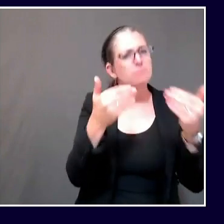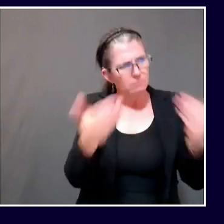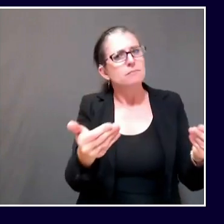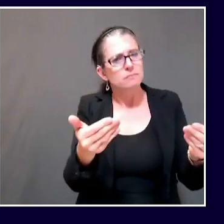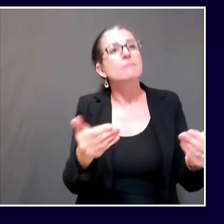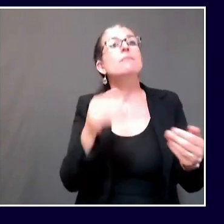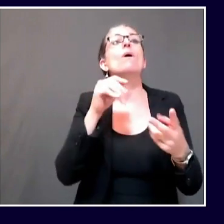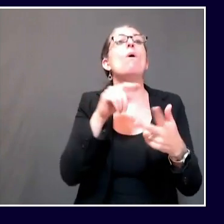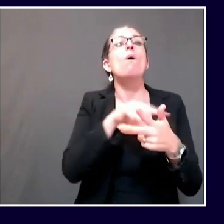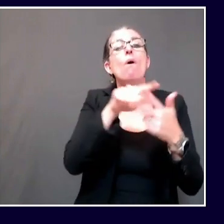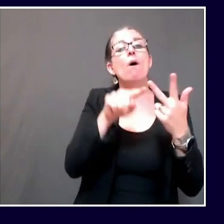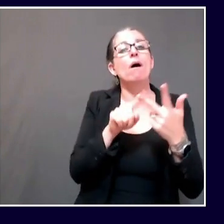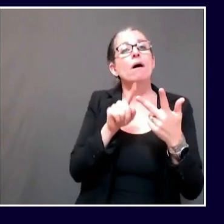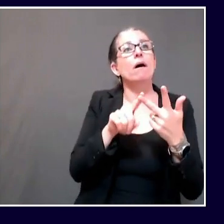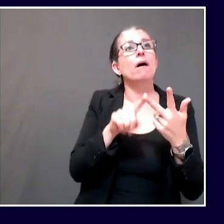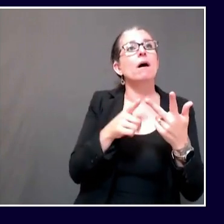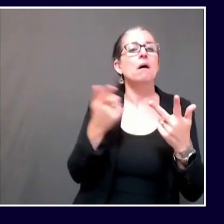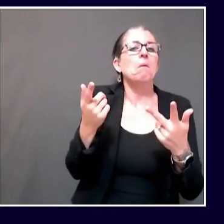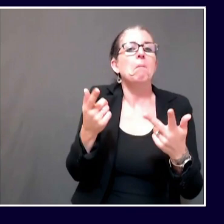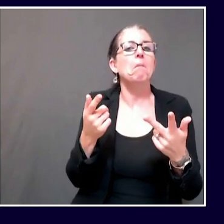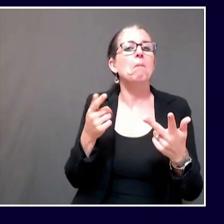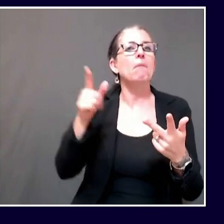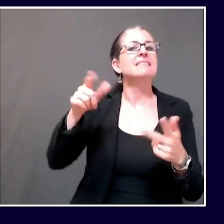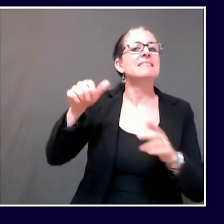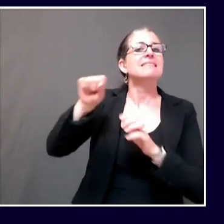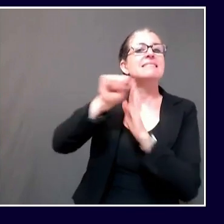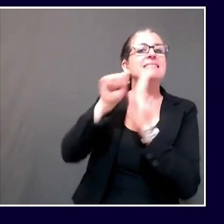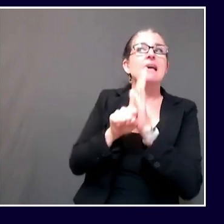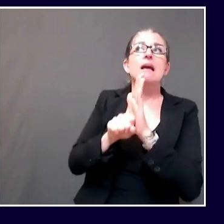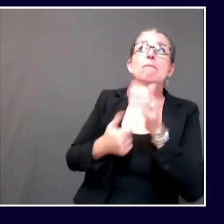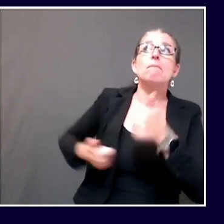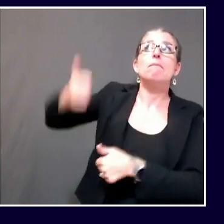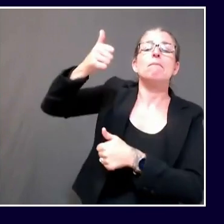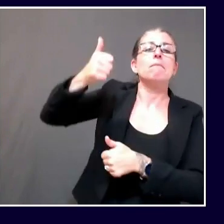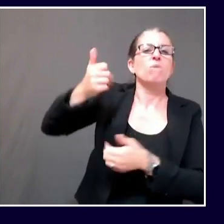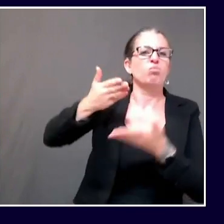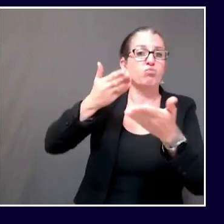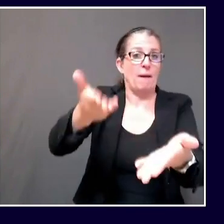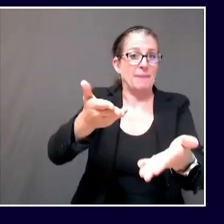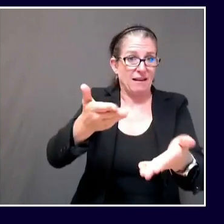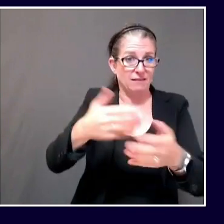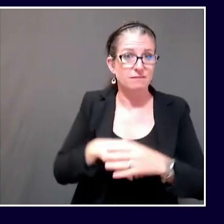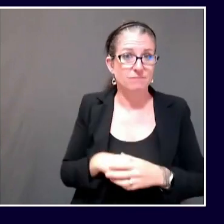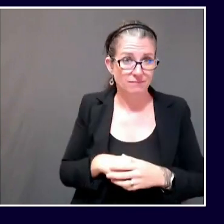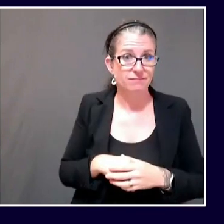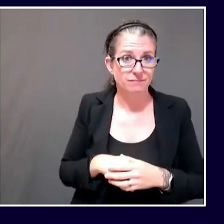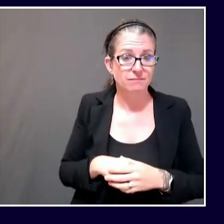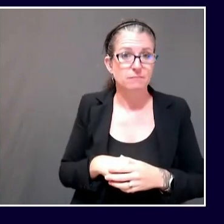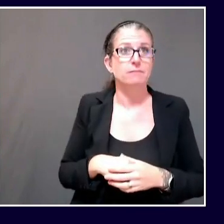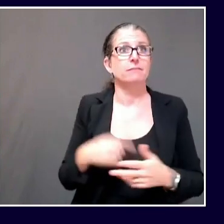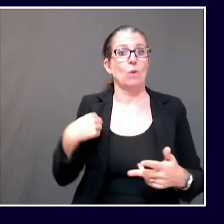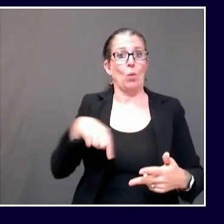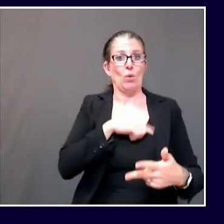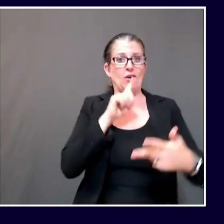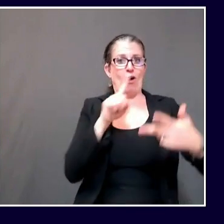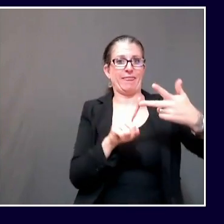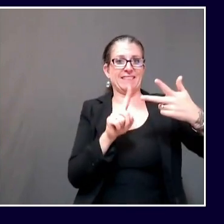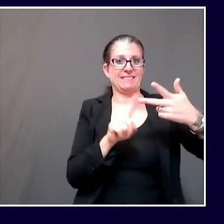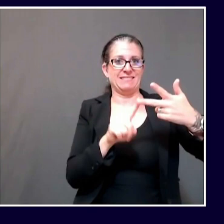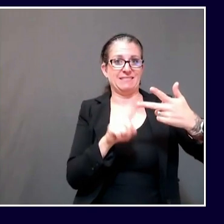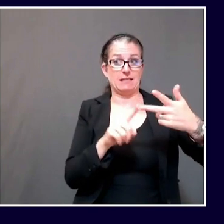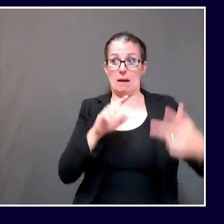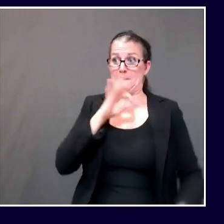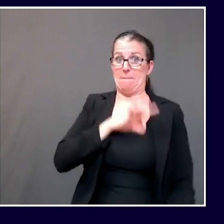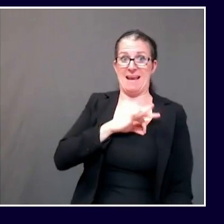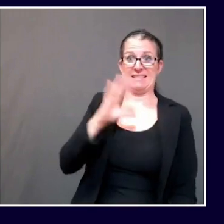on the scientific information that we have available and that we have reviewed. In fact, the Maine CDC